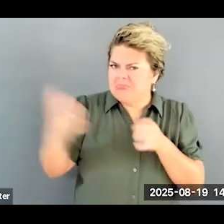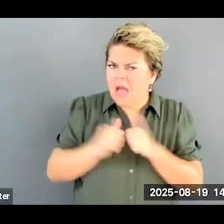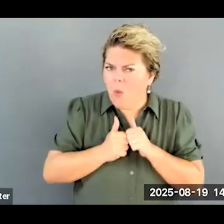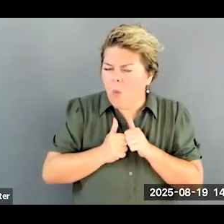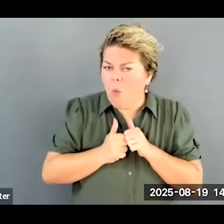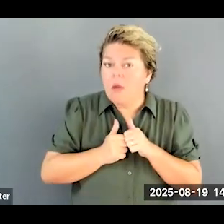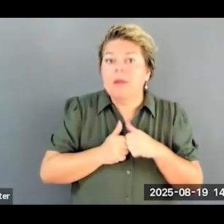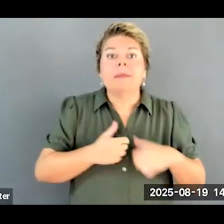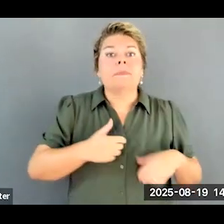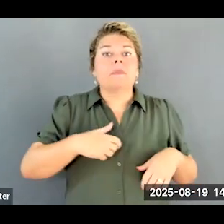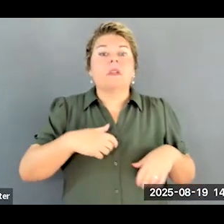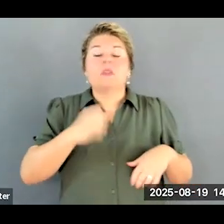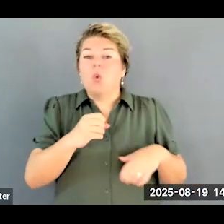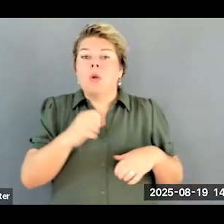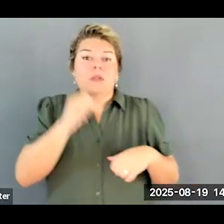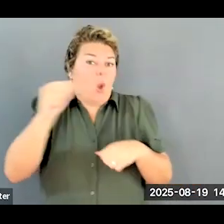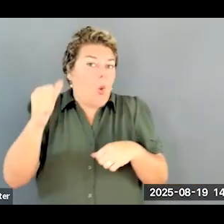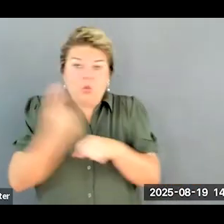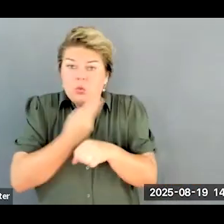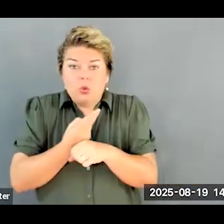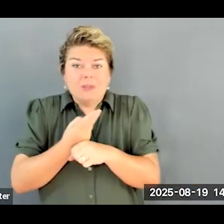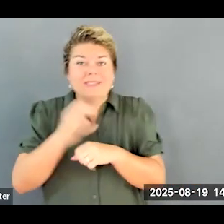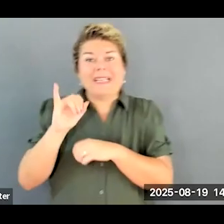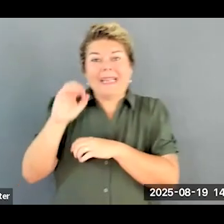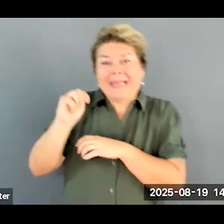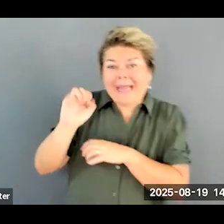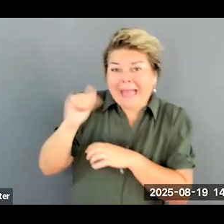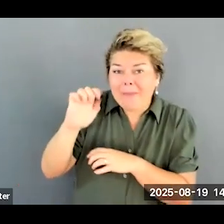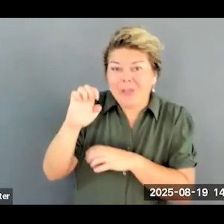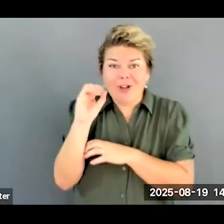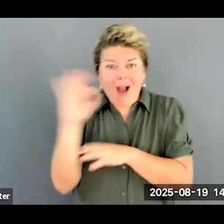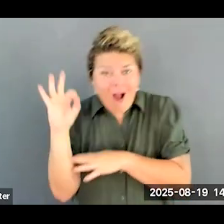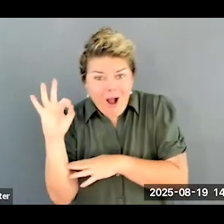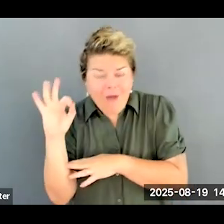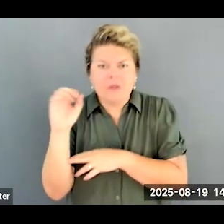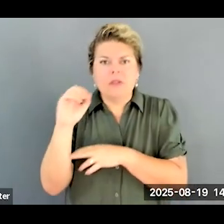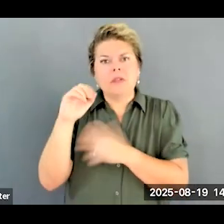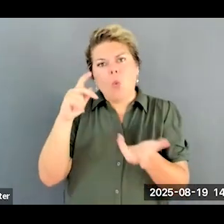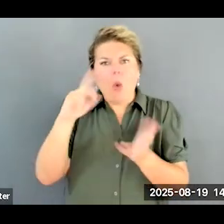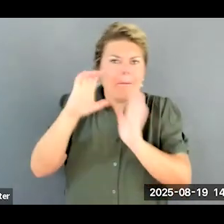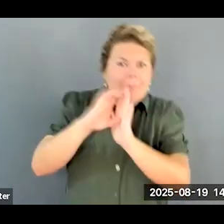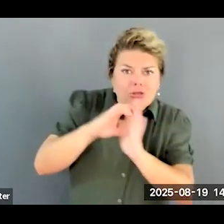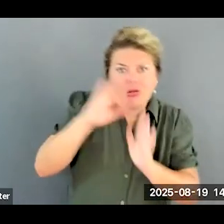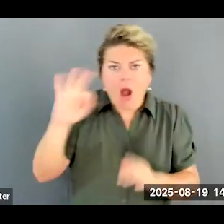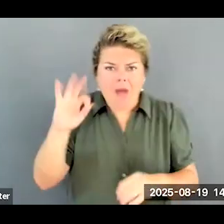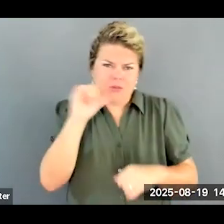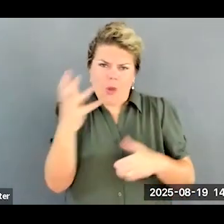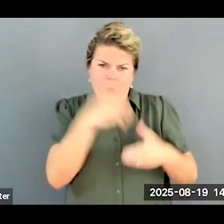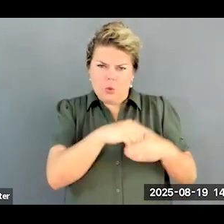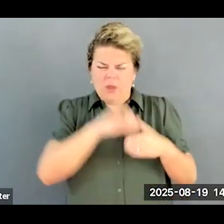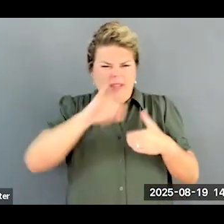not include the words image of or photo of in the description, as this would be part of the alt text that's already